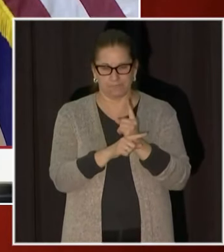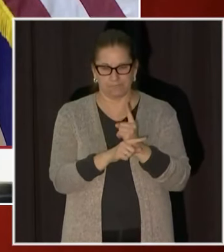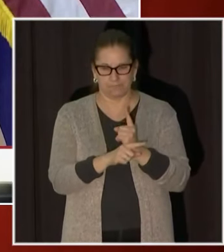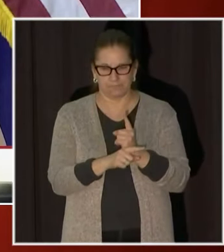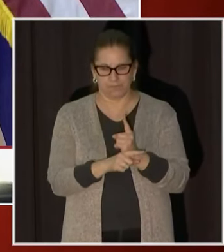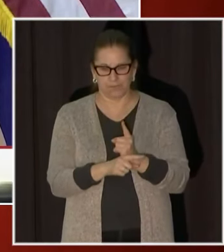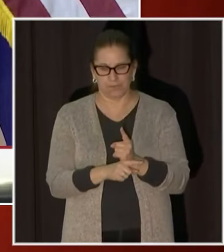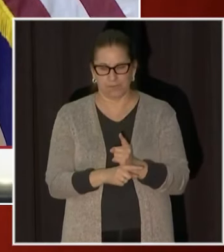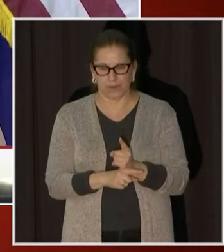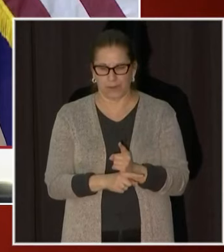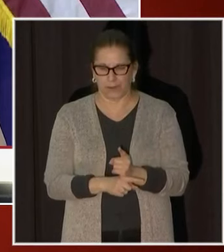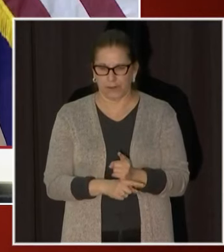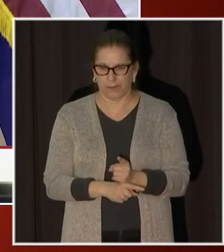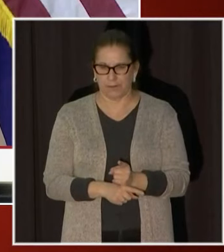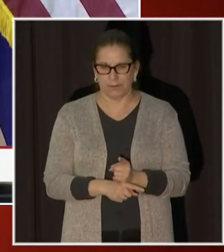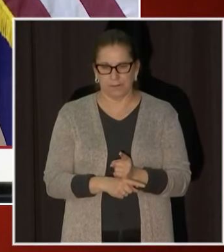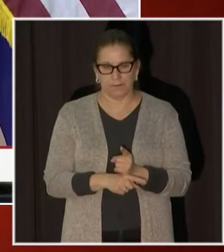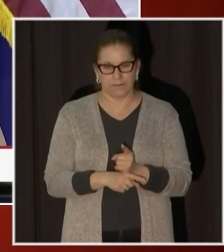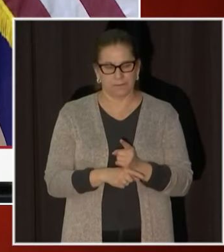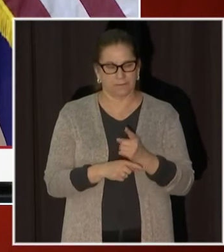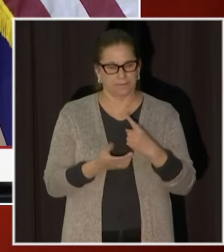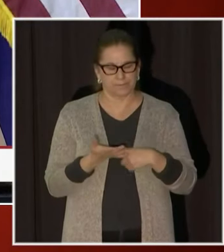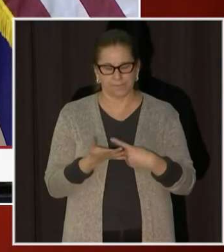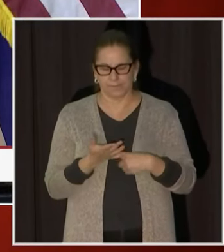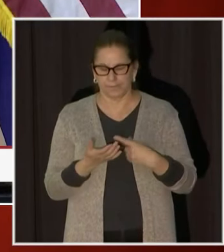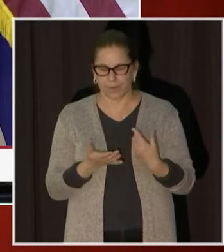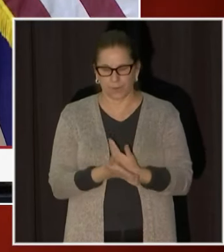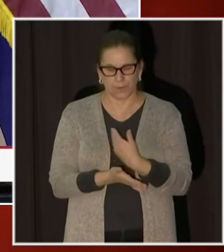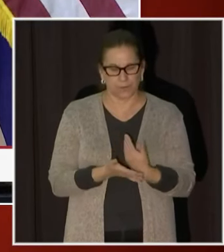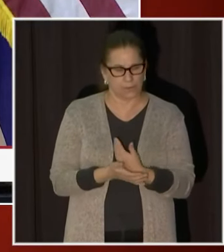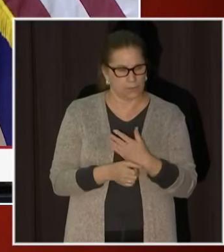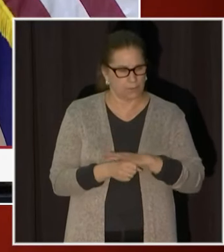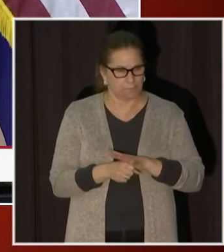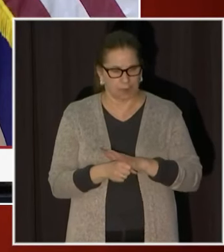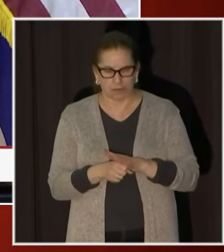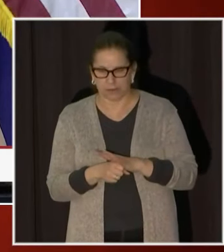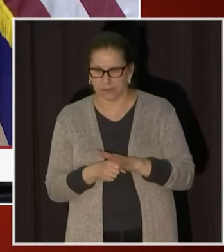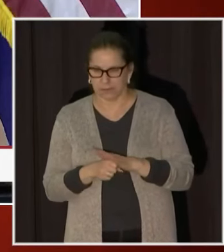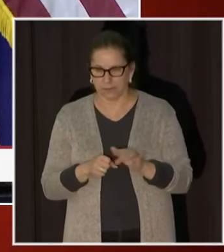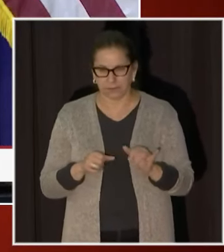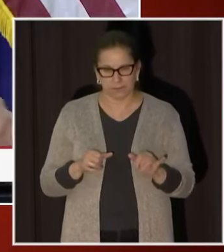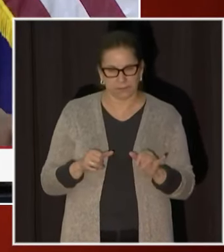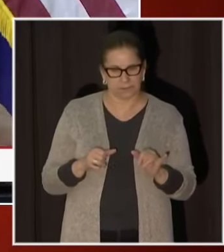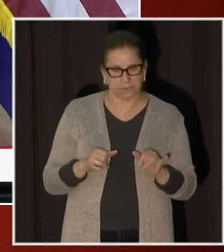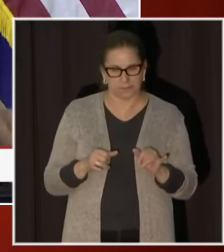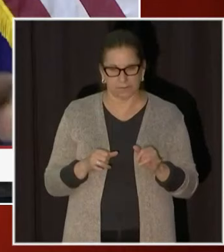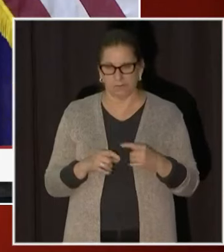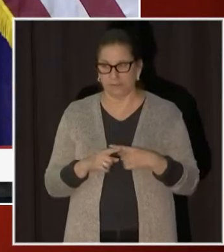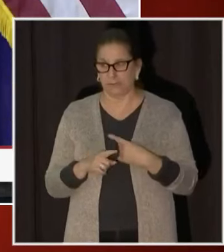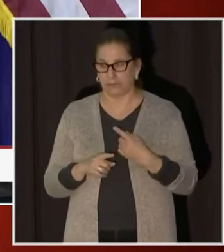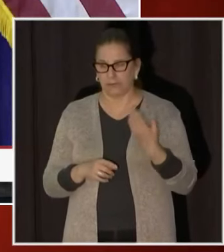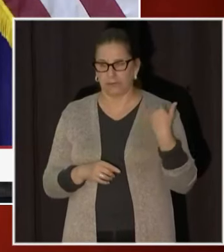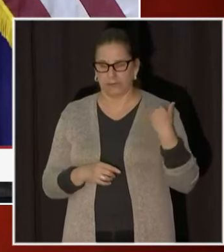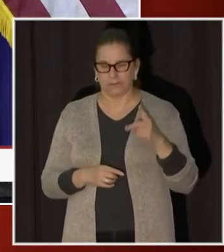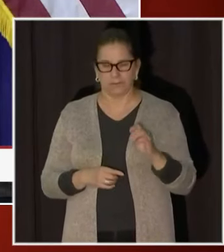on the novel coronavirus, again, as it was known at the time, in late last year.